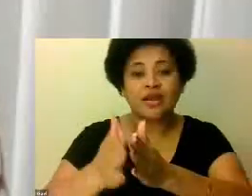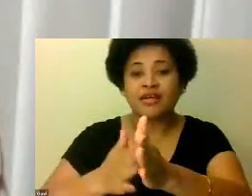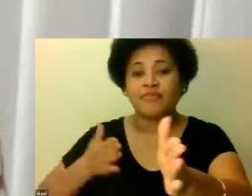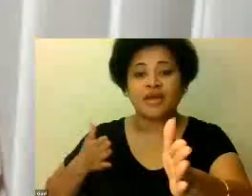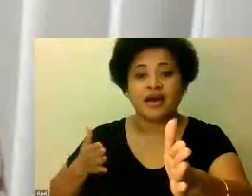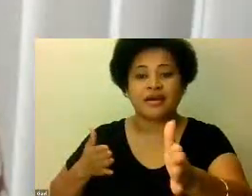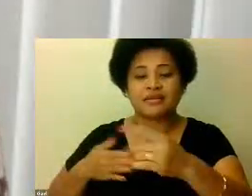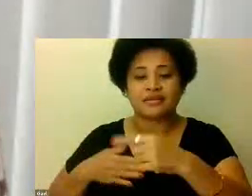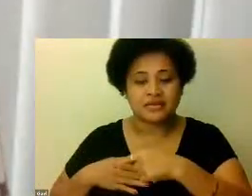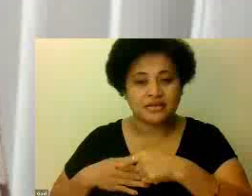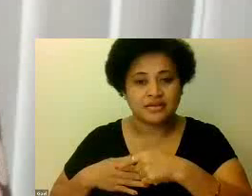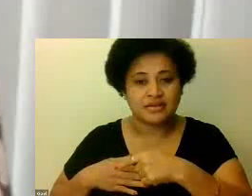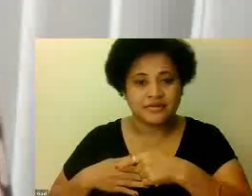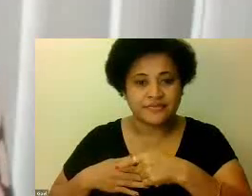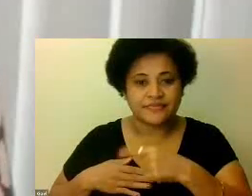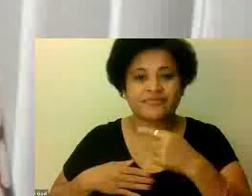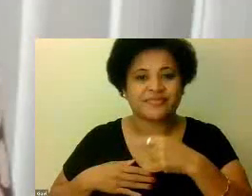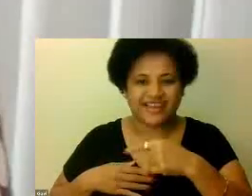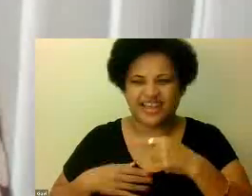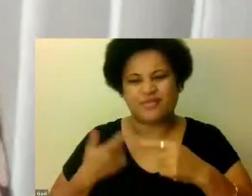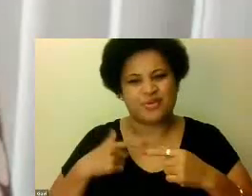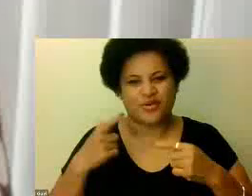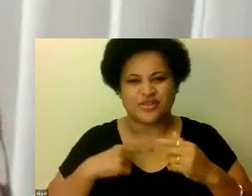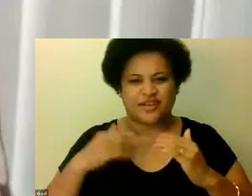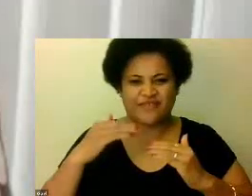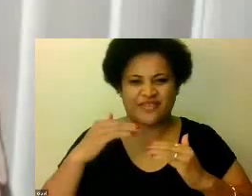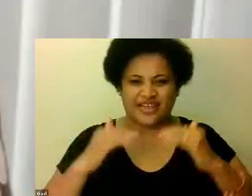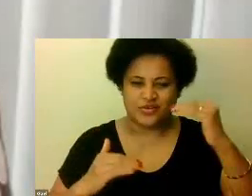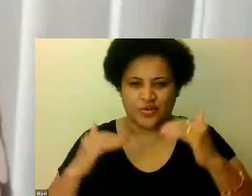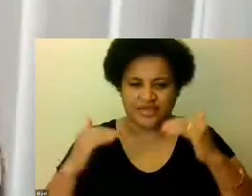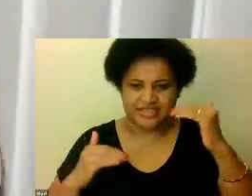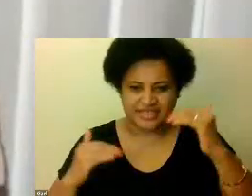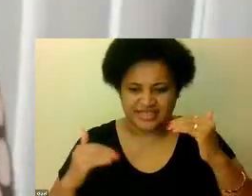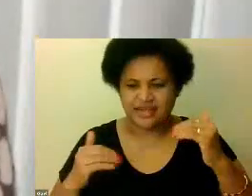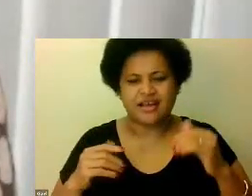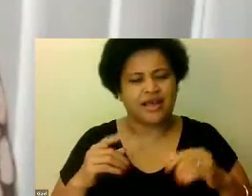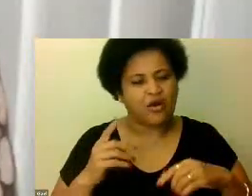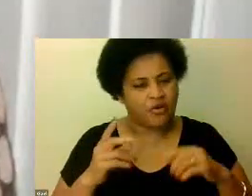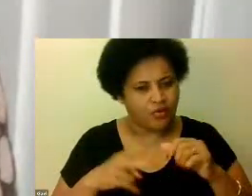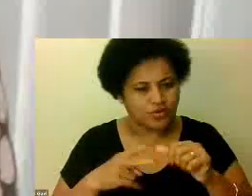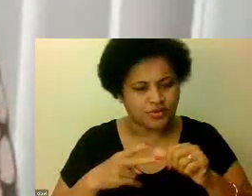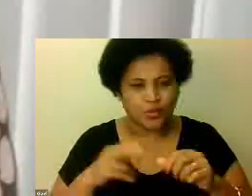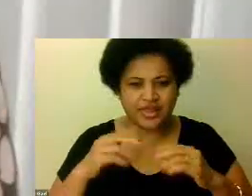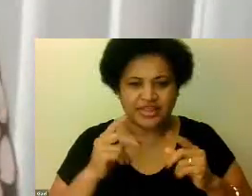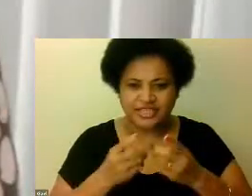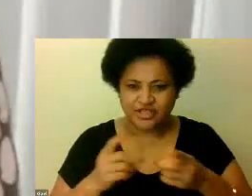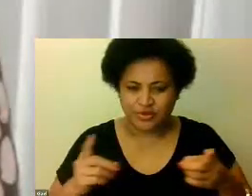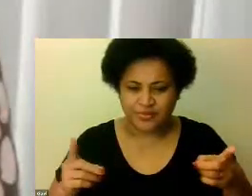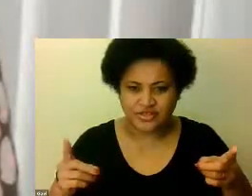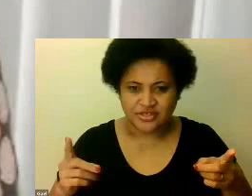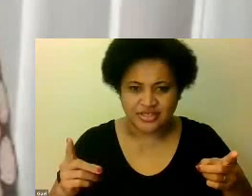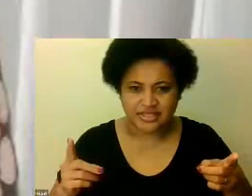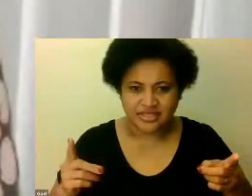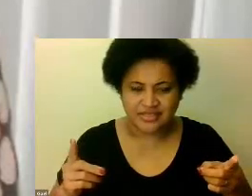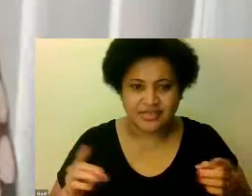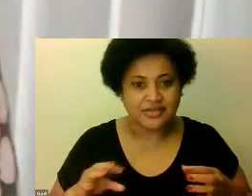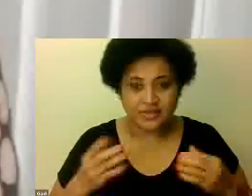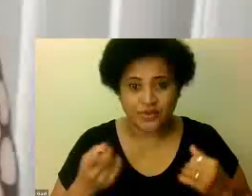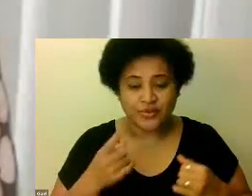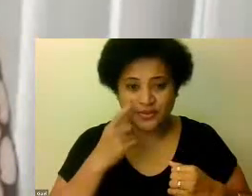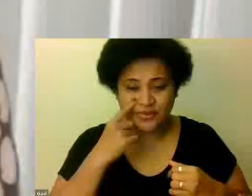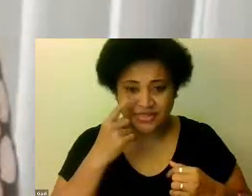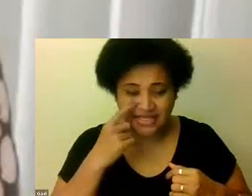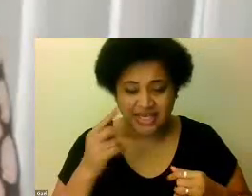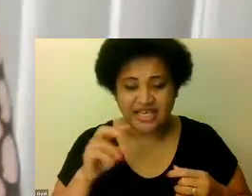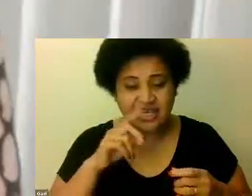know, the structural inequalities and, you know, and discriminatory norms. If we are not looking at these, you know, if the AI